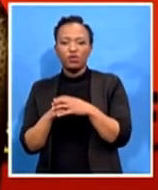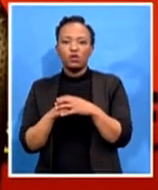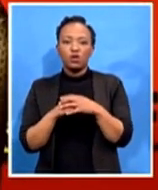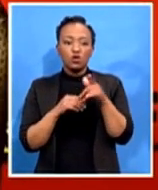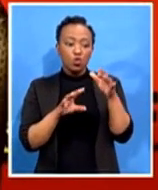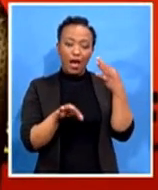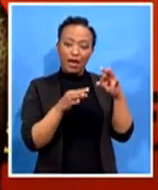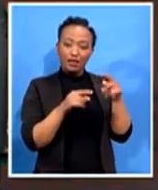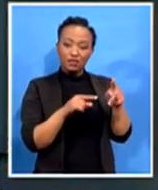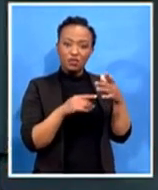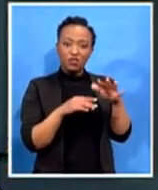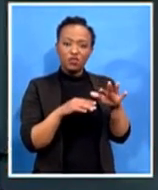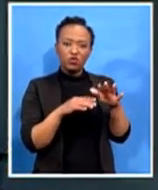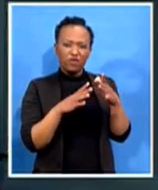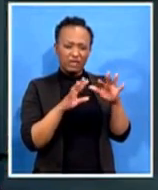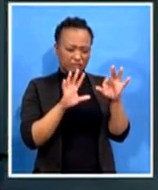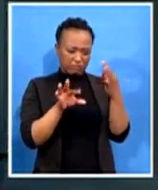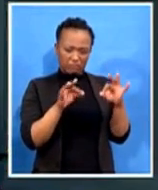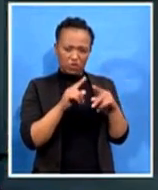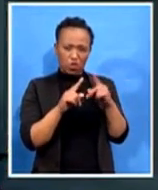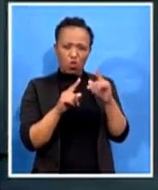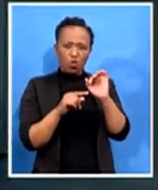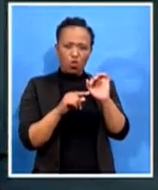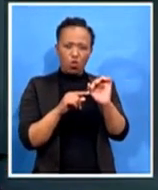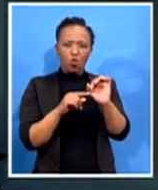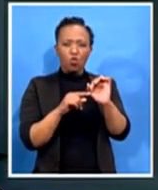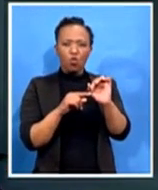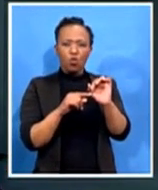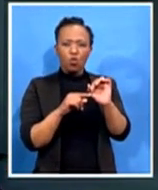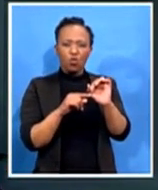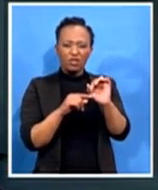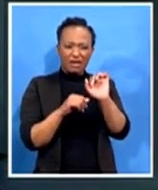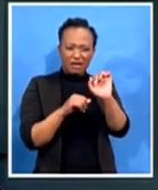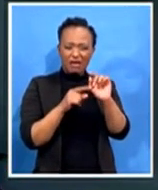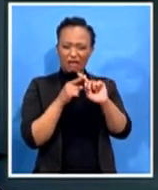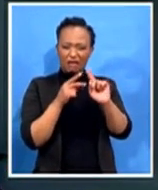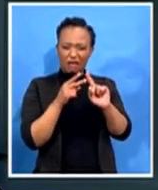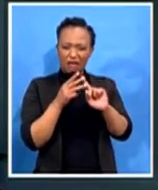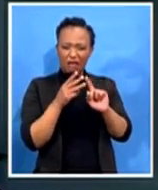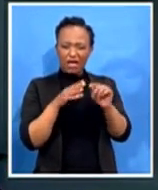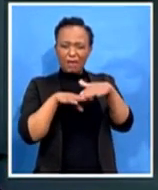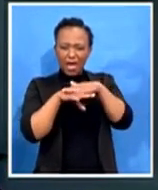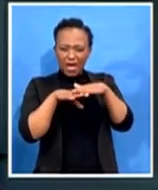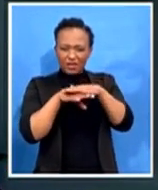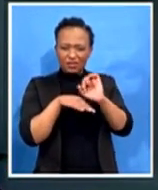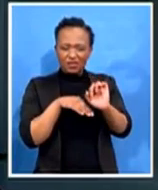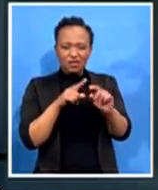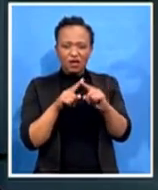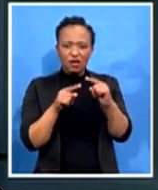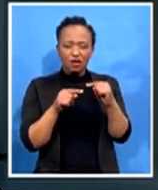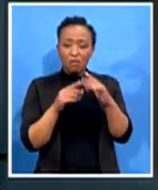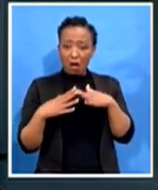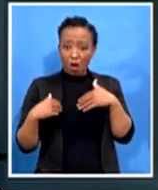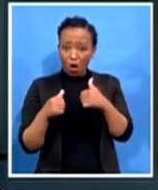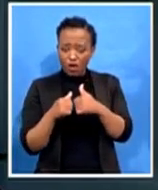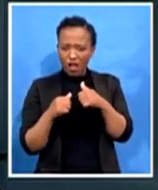their constituency, their base? Is that their base? And if so, how loyal are they? The